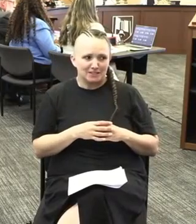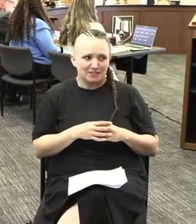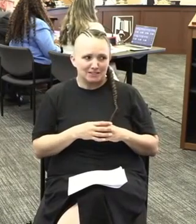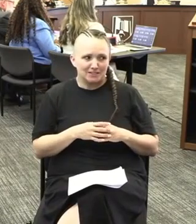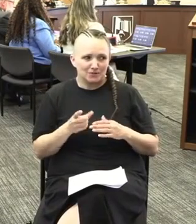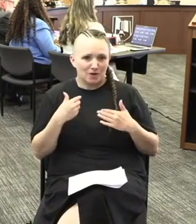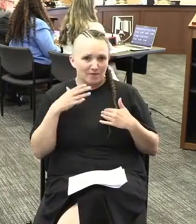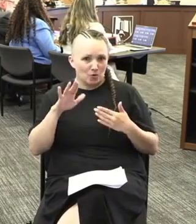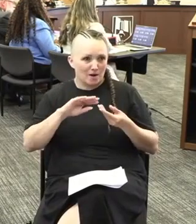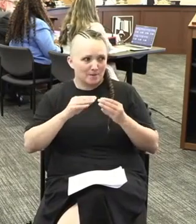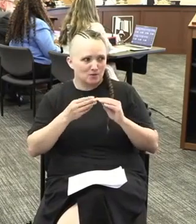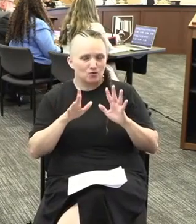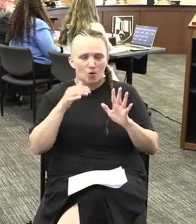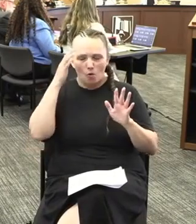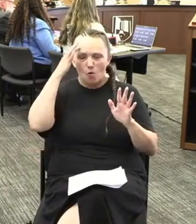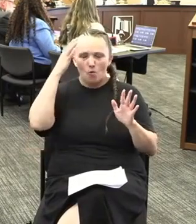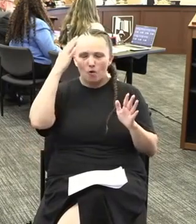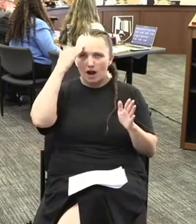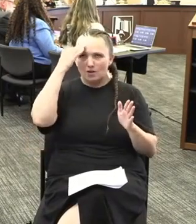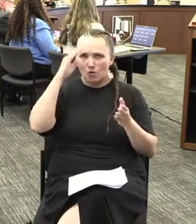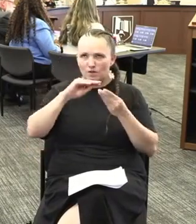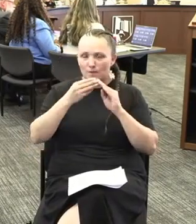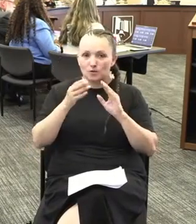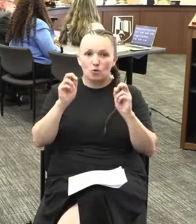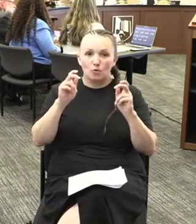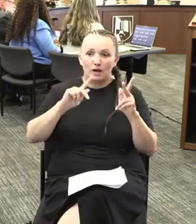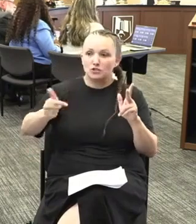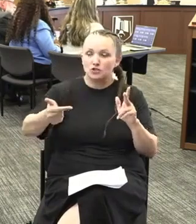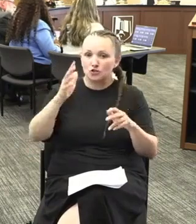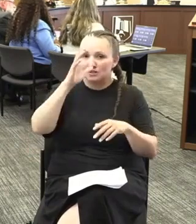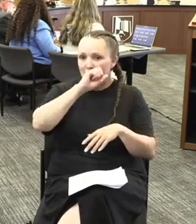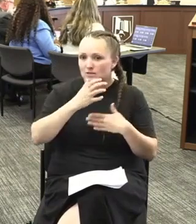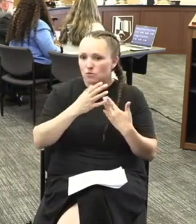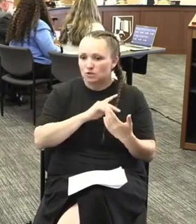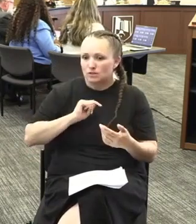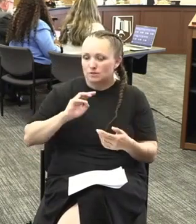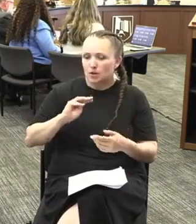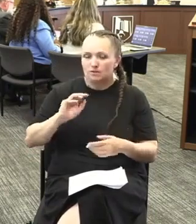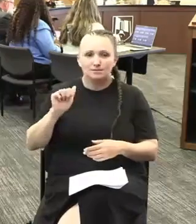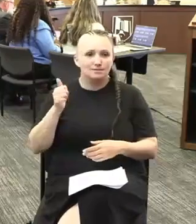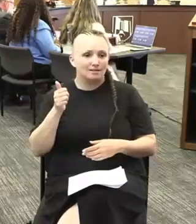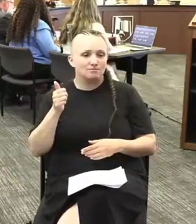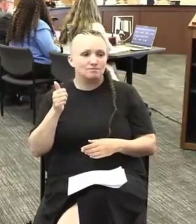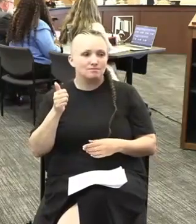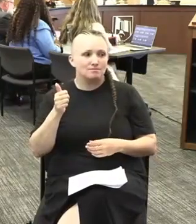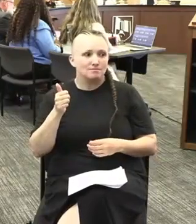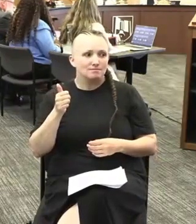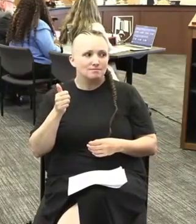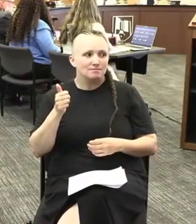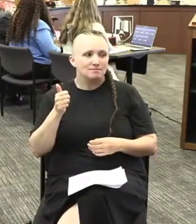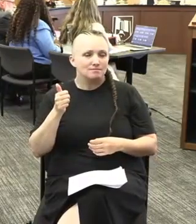number? Okay, trustee Morales, we'll start with you. 10.